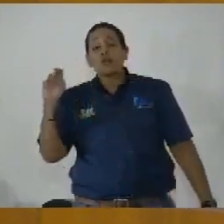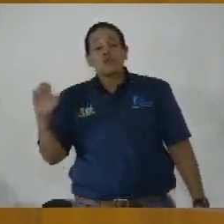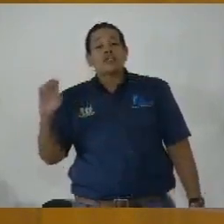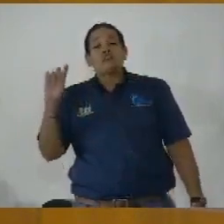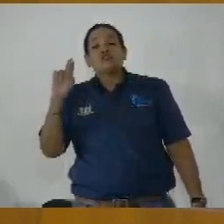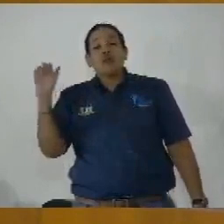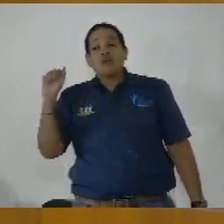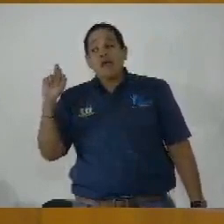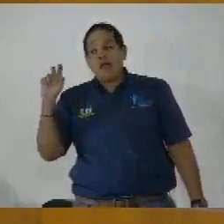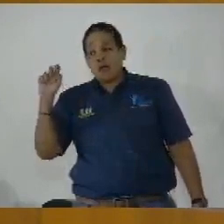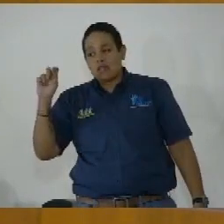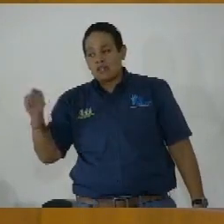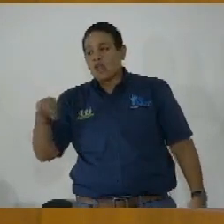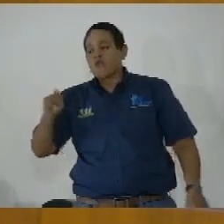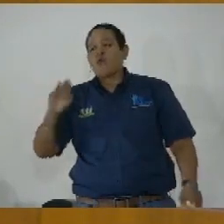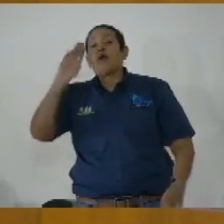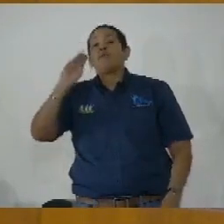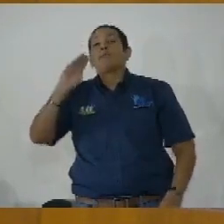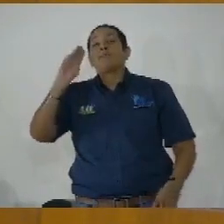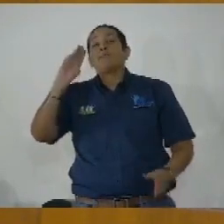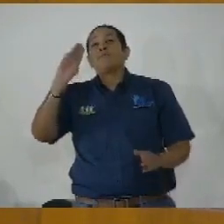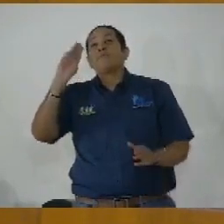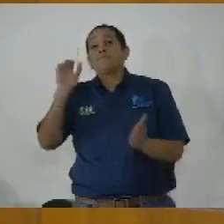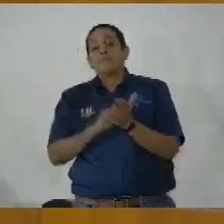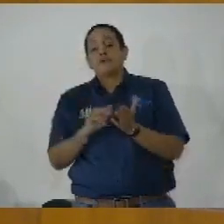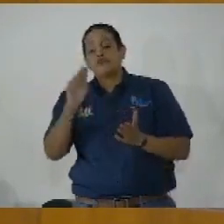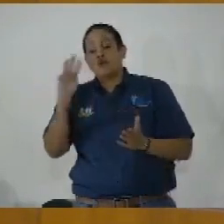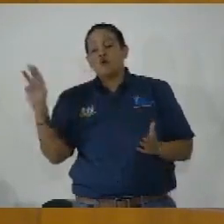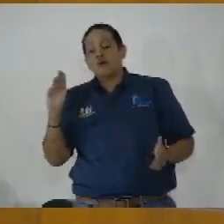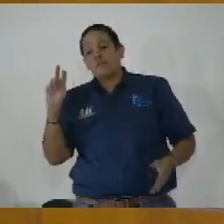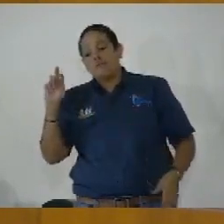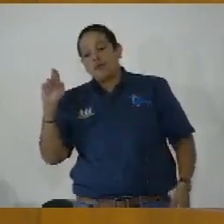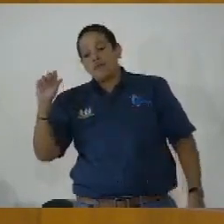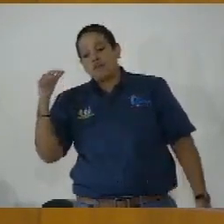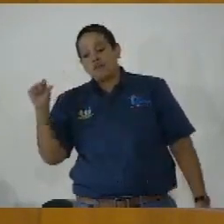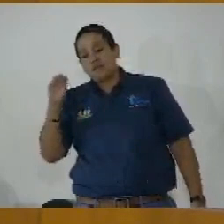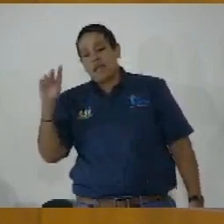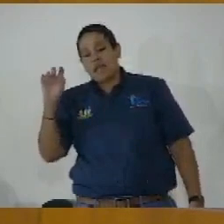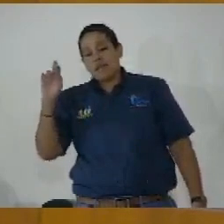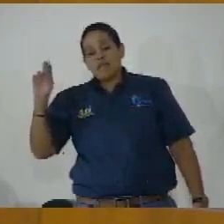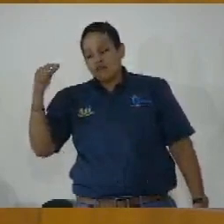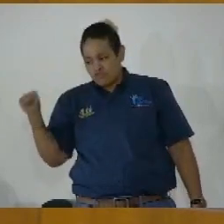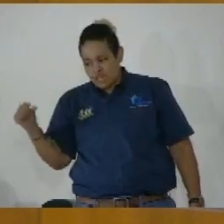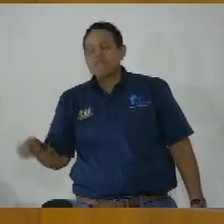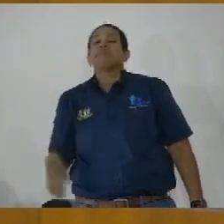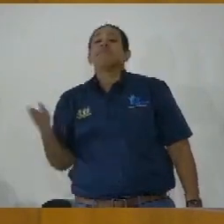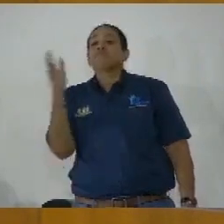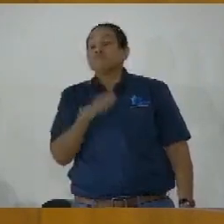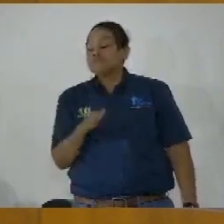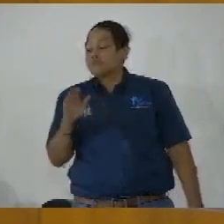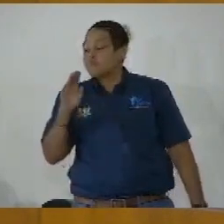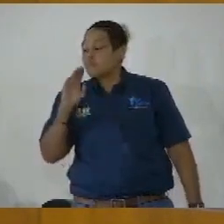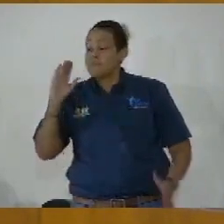Road. In Manchester North Western, we have Beverly Green and Evergreen. In, well,